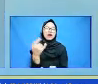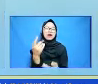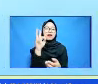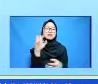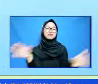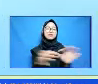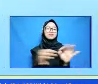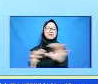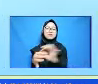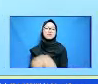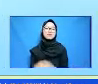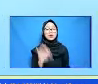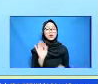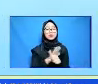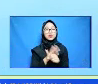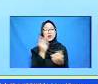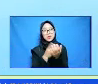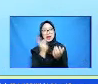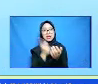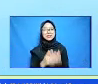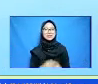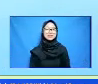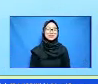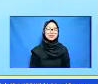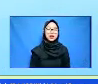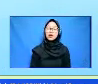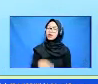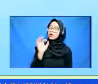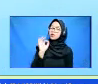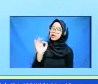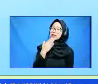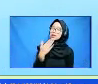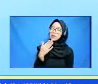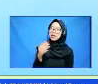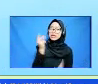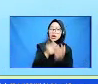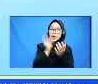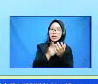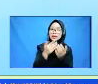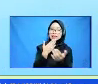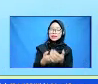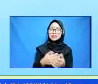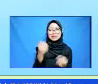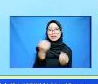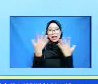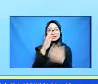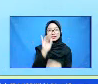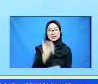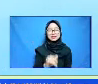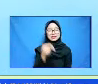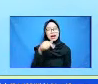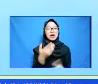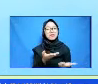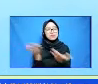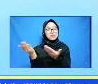Thank you for sharing those recommendations with us. Very clear. Now it's up to Joost to wrap up this session. And